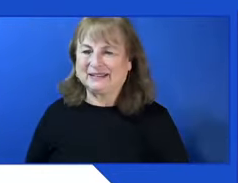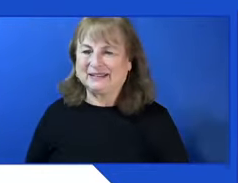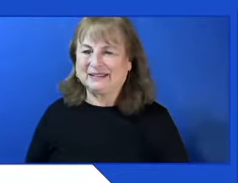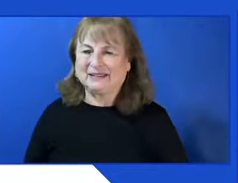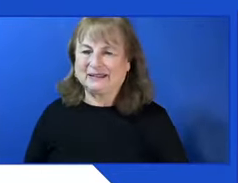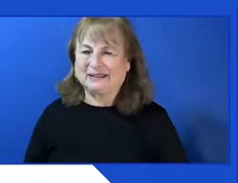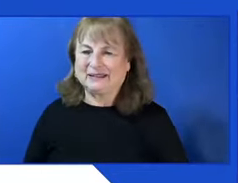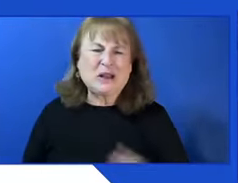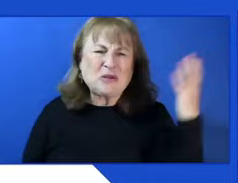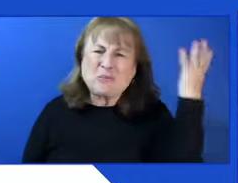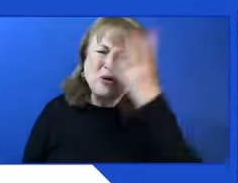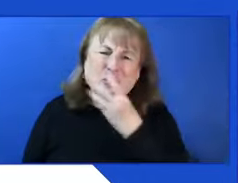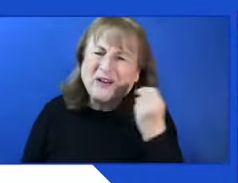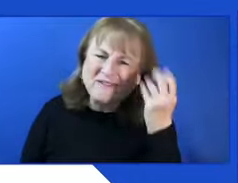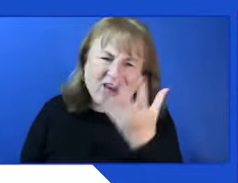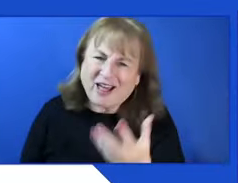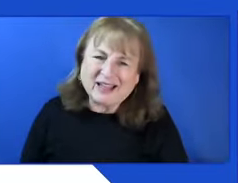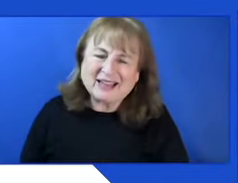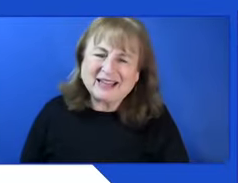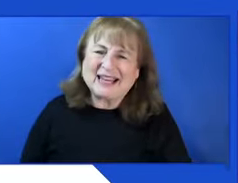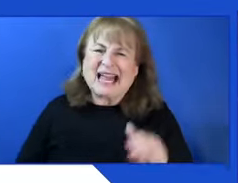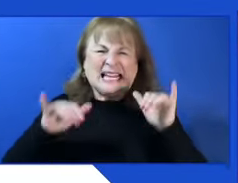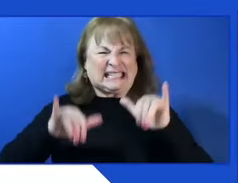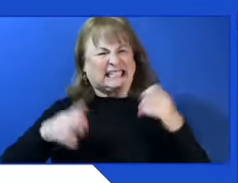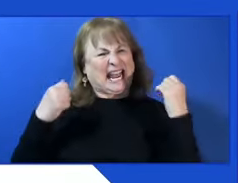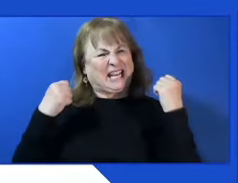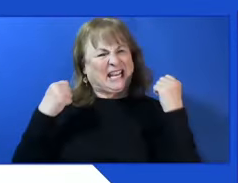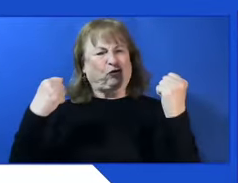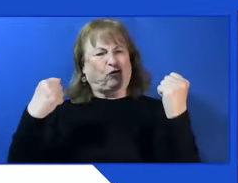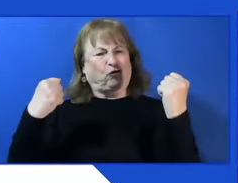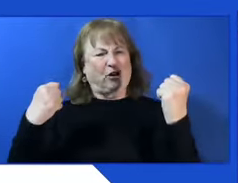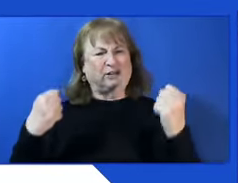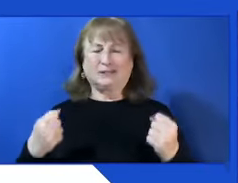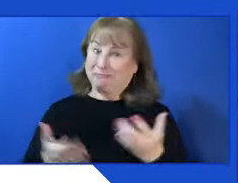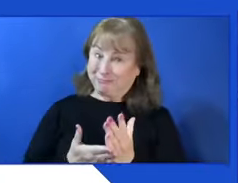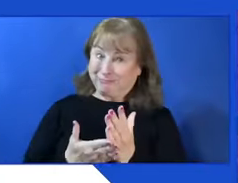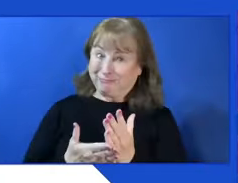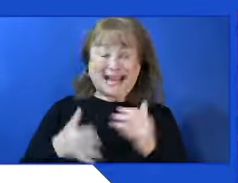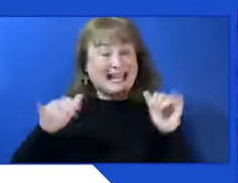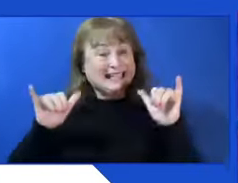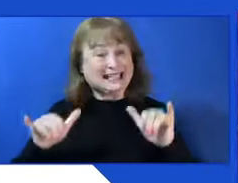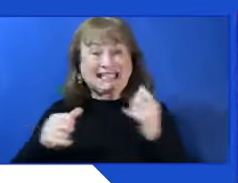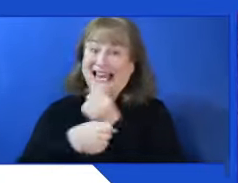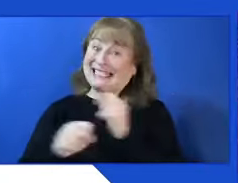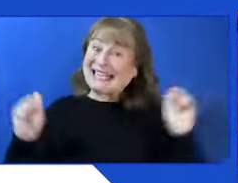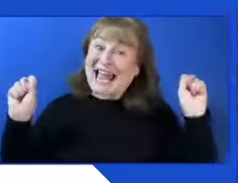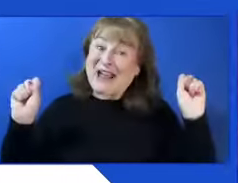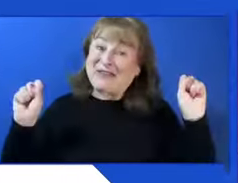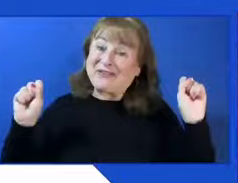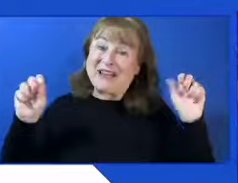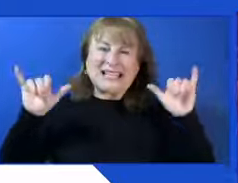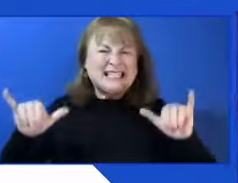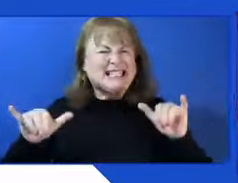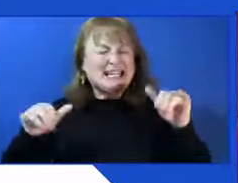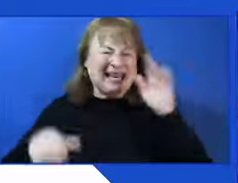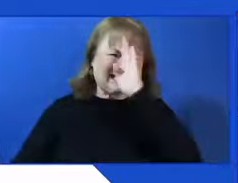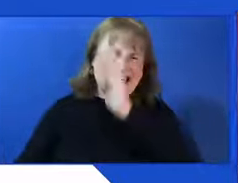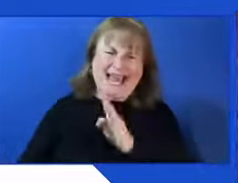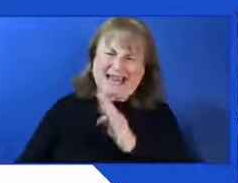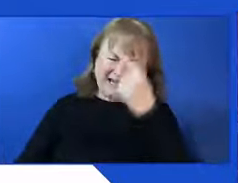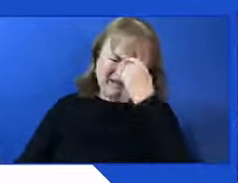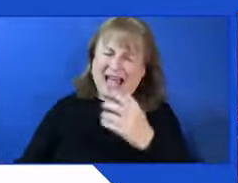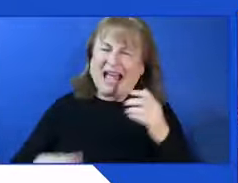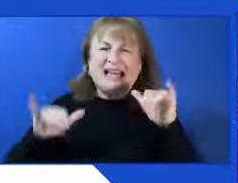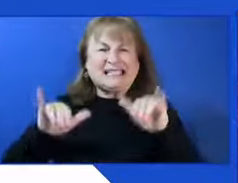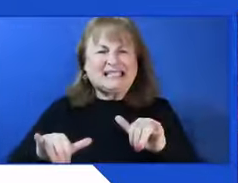You're beautiful. Stay strong, all right? Stay safe, stay sane, and make sure you